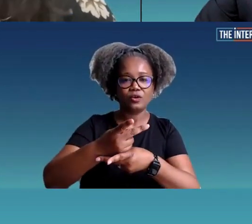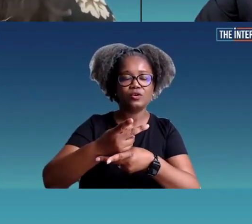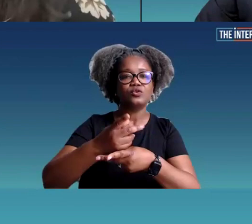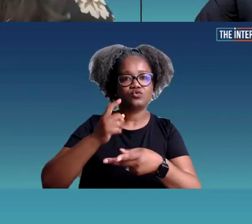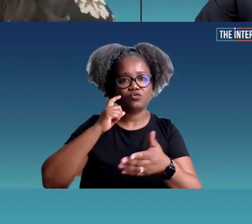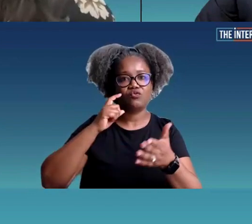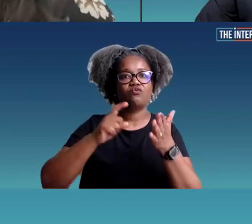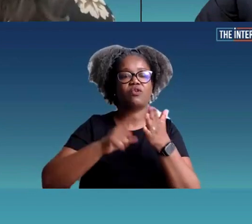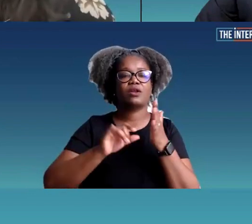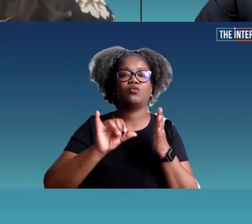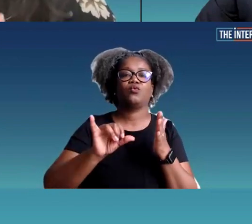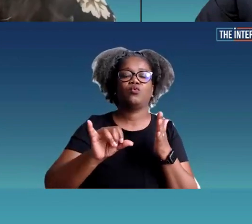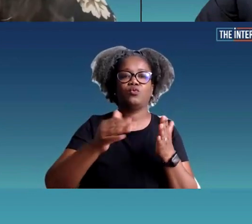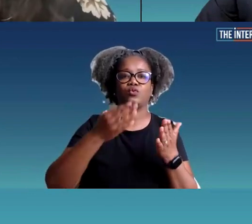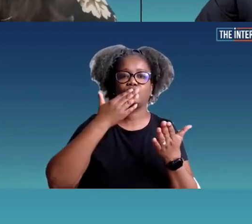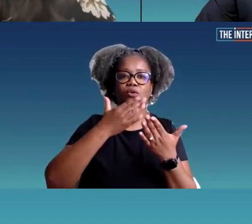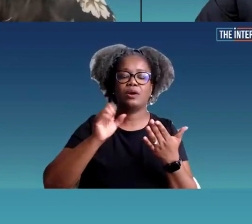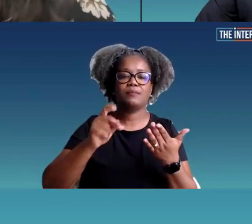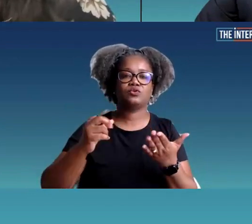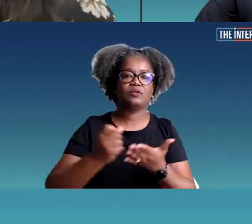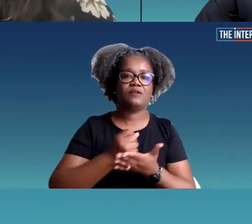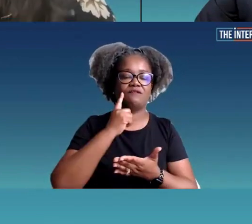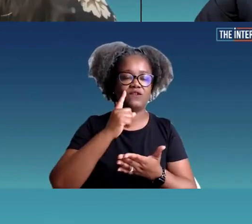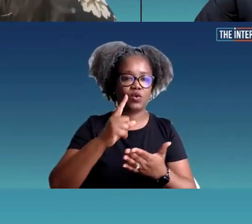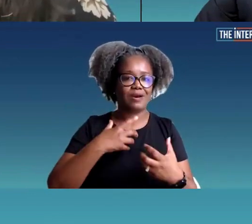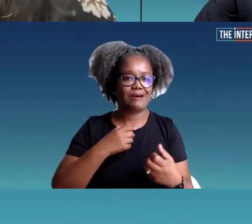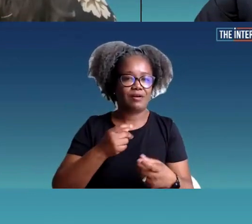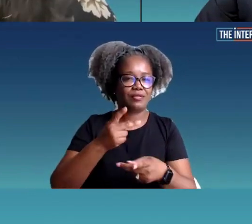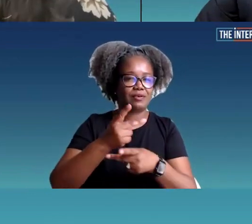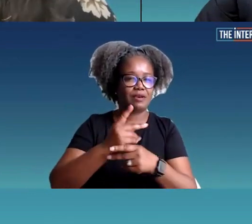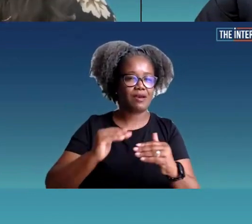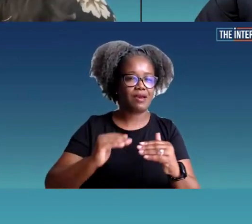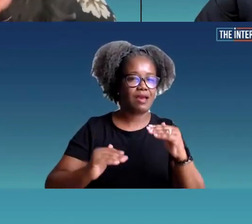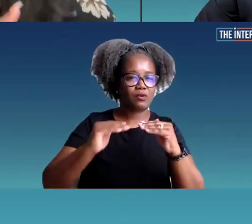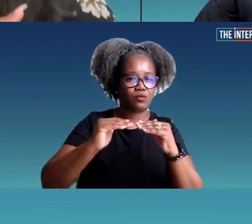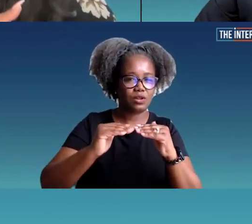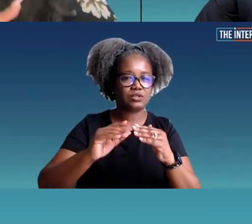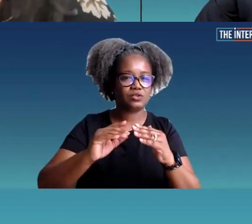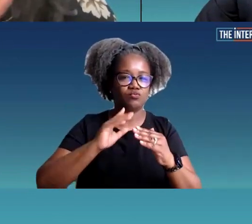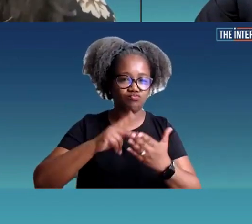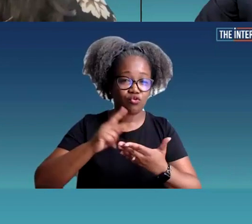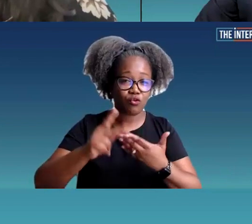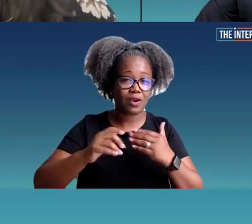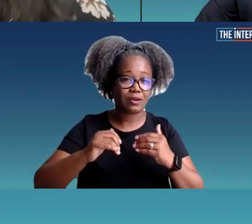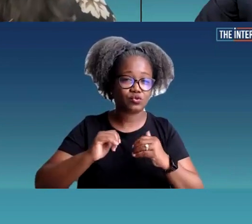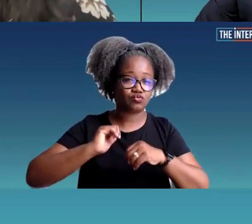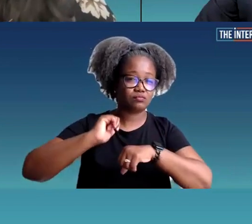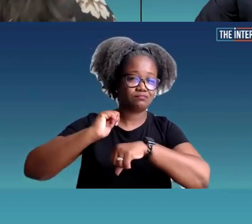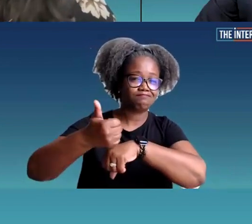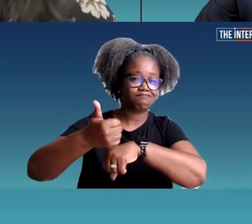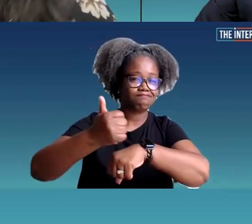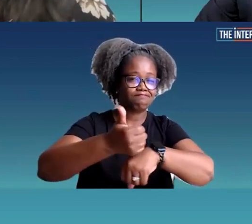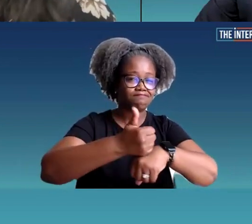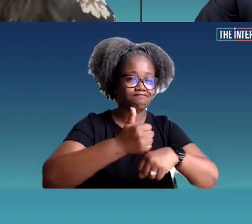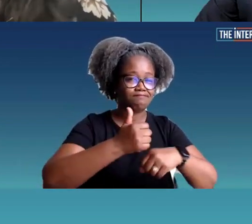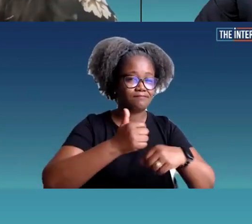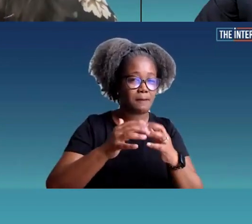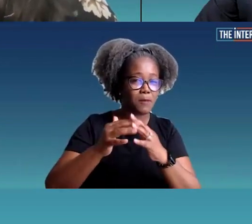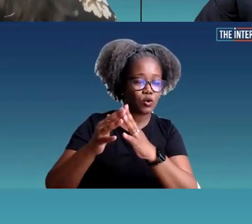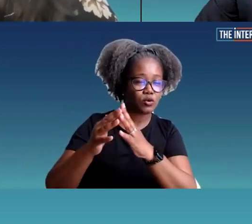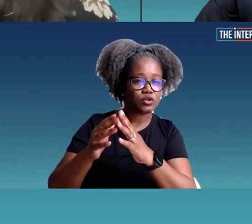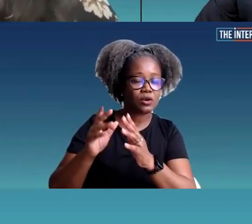emerge, develop a strategy, execute, and implement. The only problem is that not a lot of people knew what a director of health equity